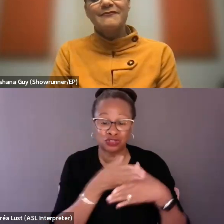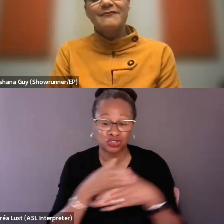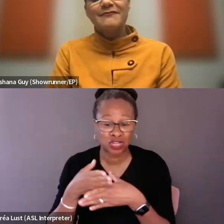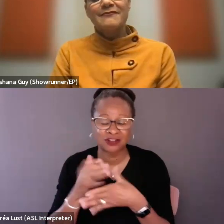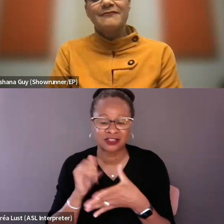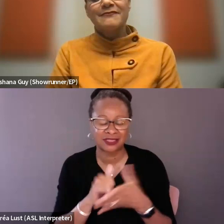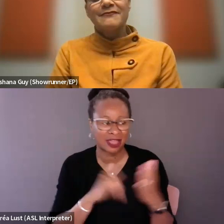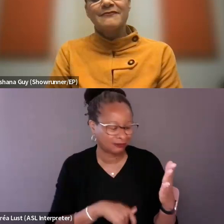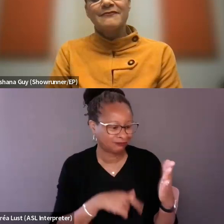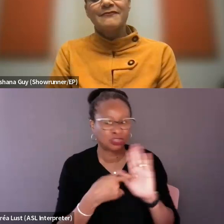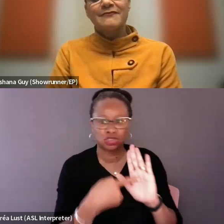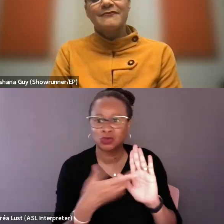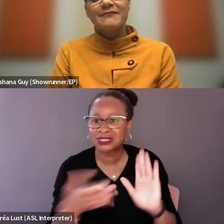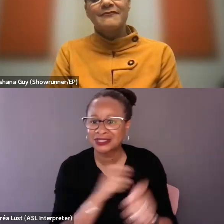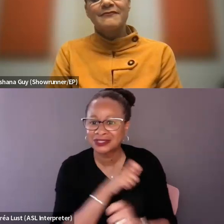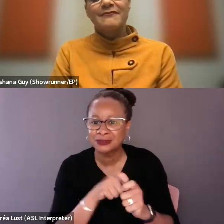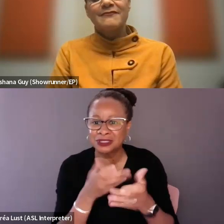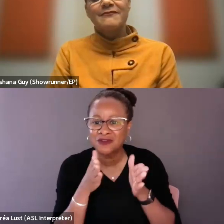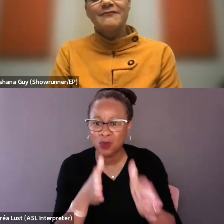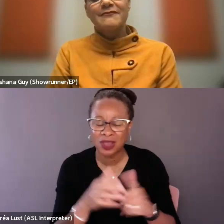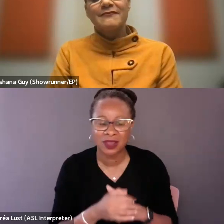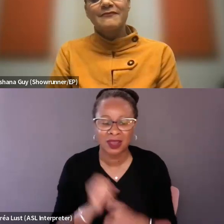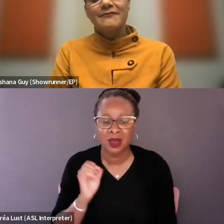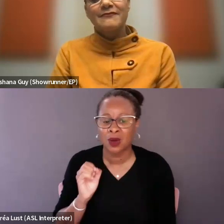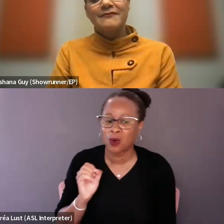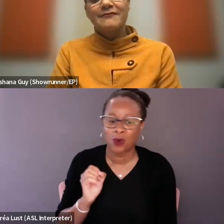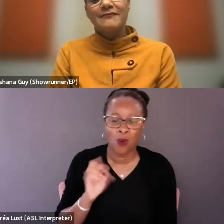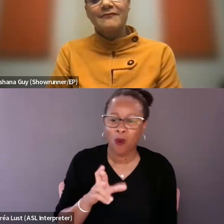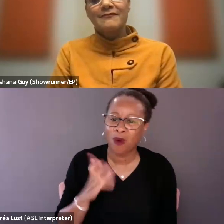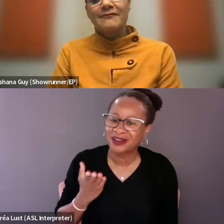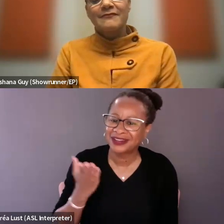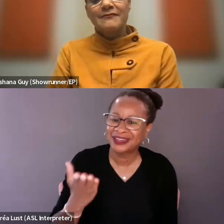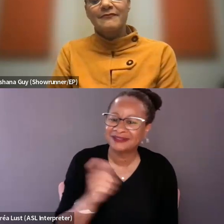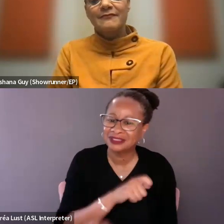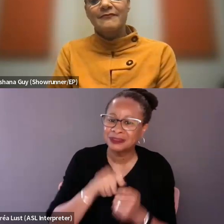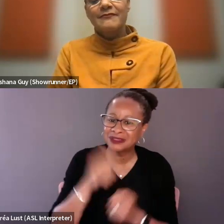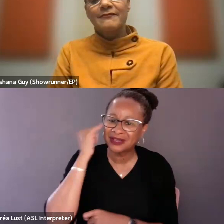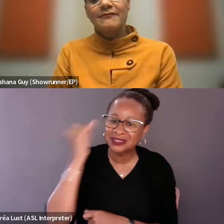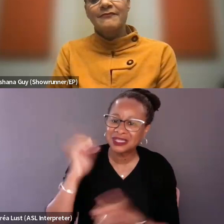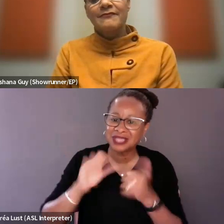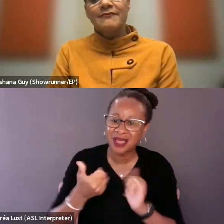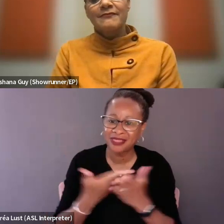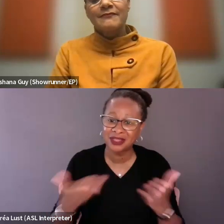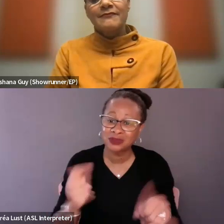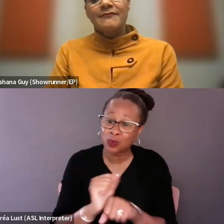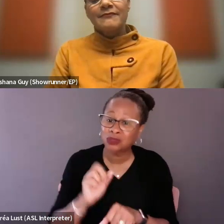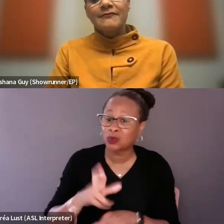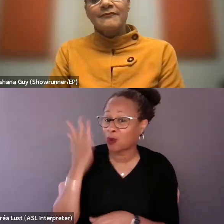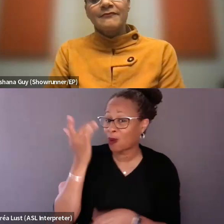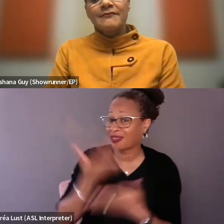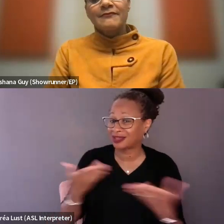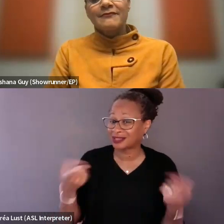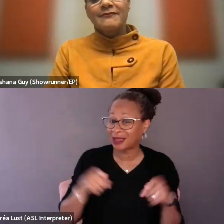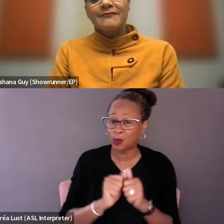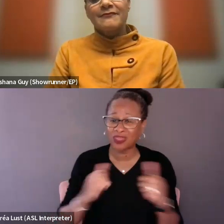paints things in a certain way or, you know, gives certain ideas of how things worked or why things happened